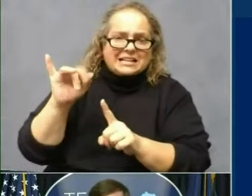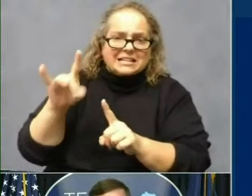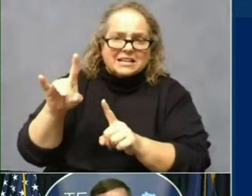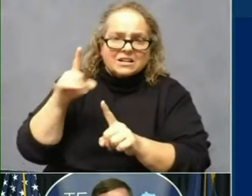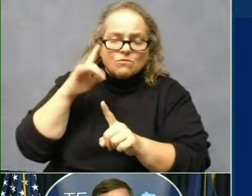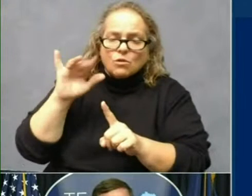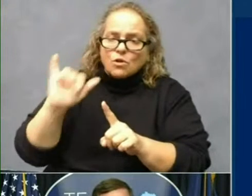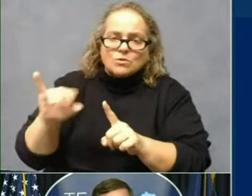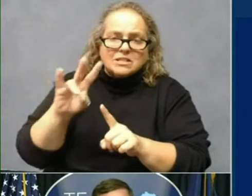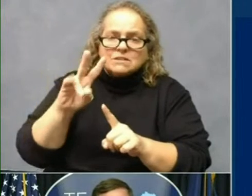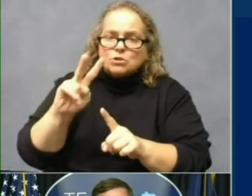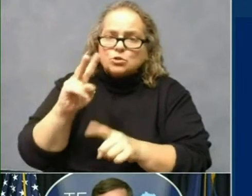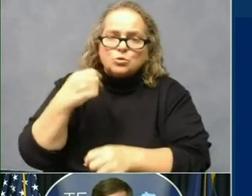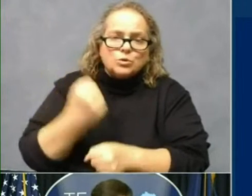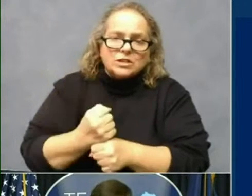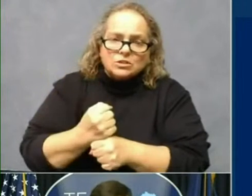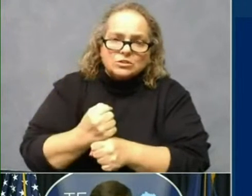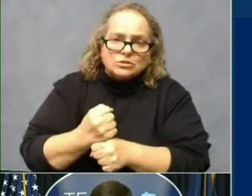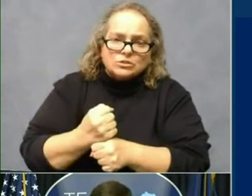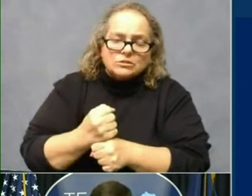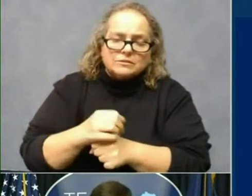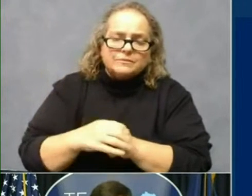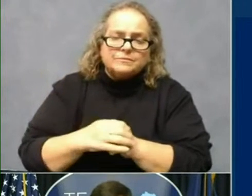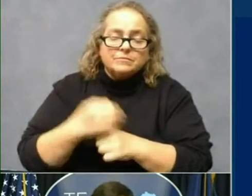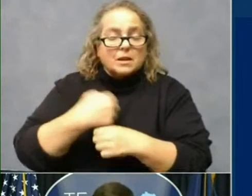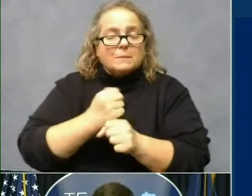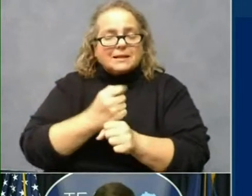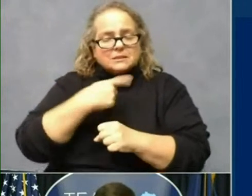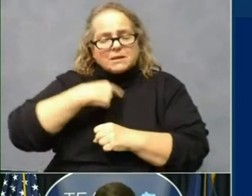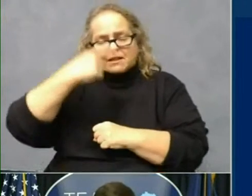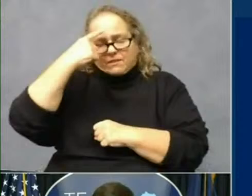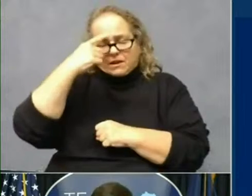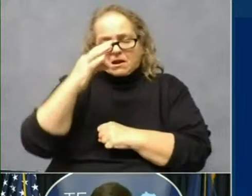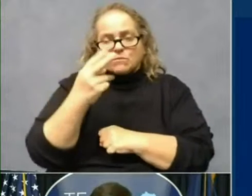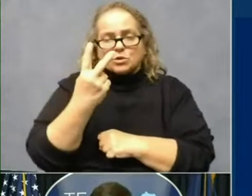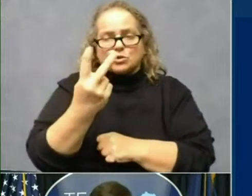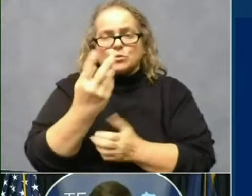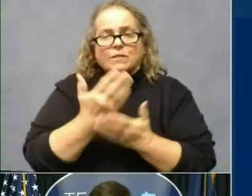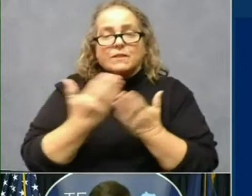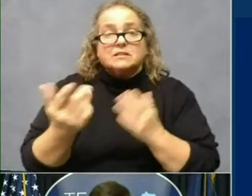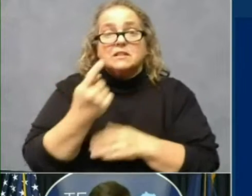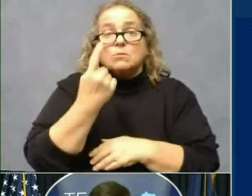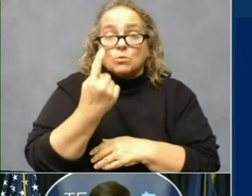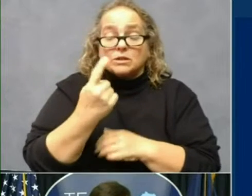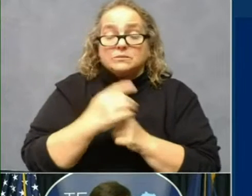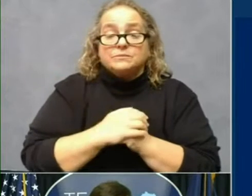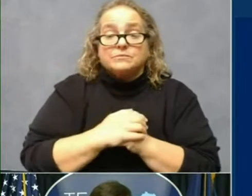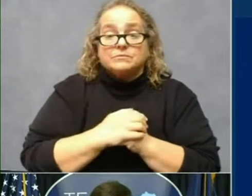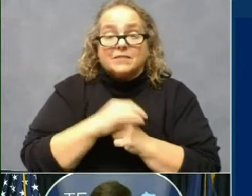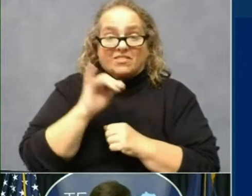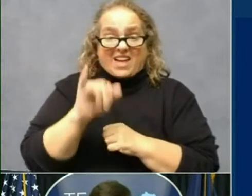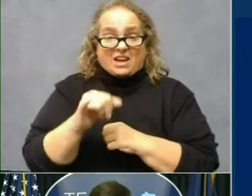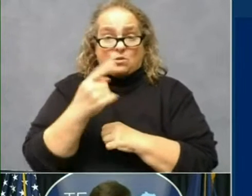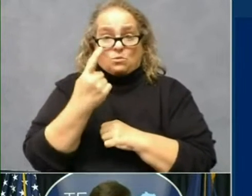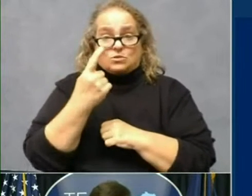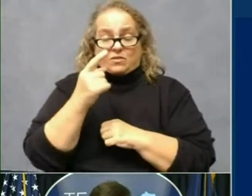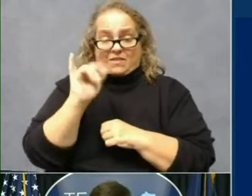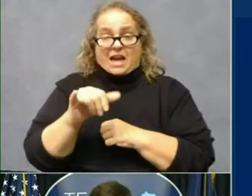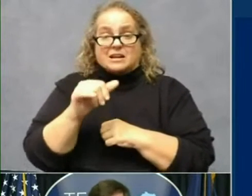This makes me think of two things. Number one, this was the day after my birthday that he passed